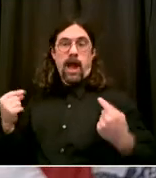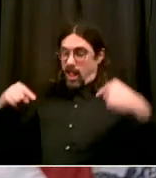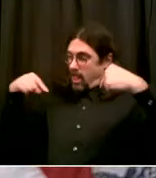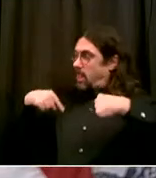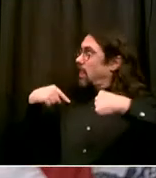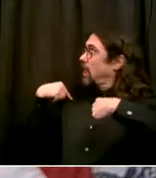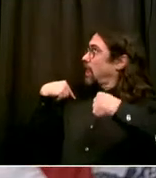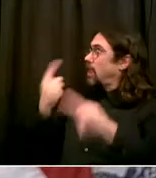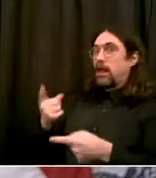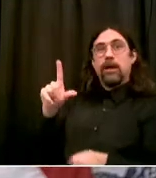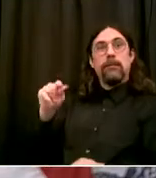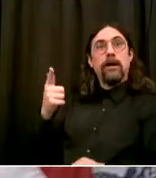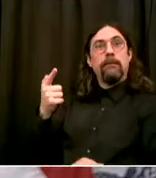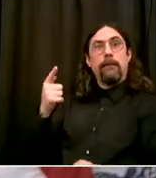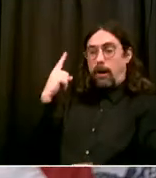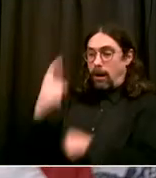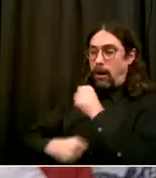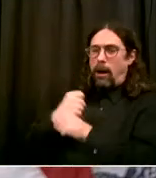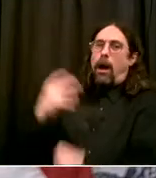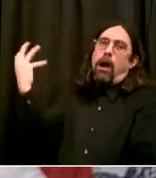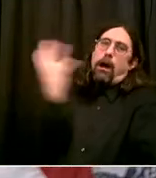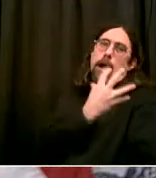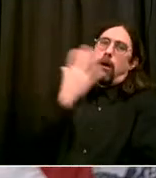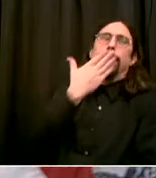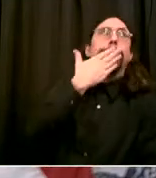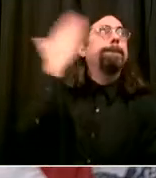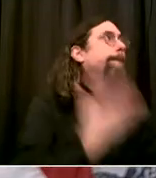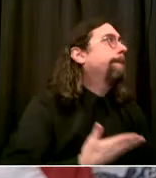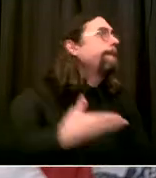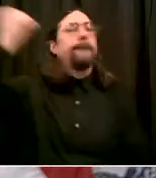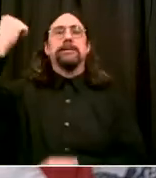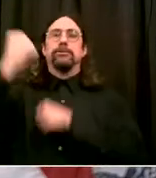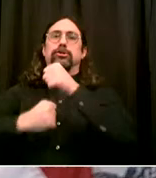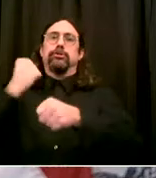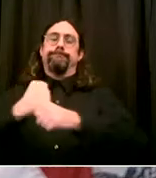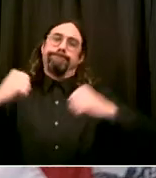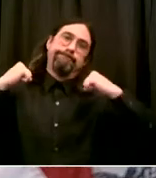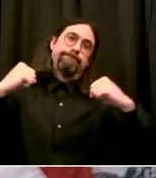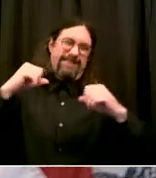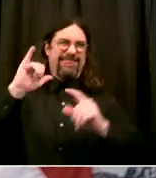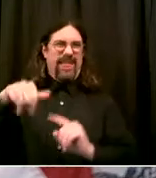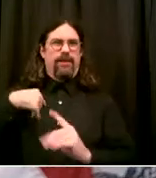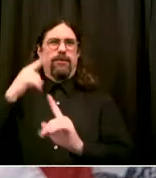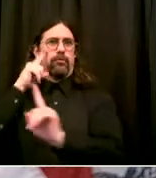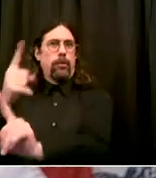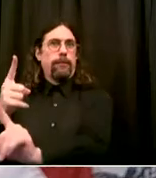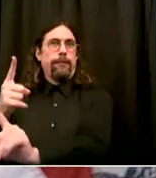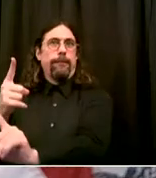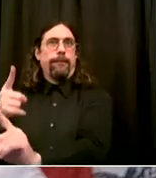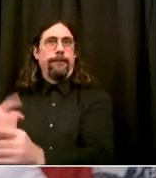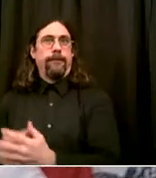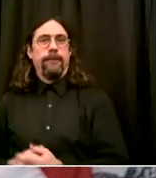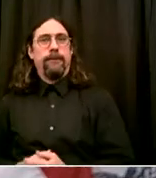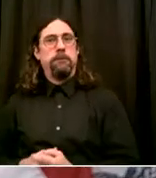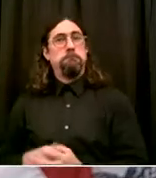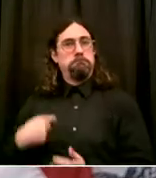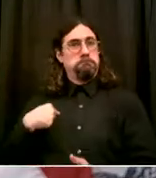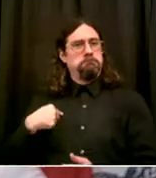we can do that. Look, a million is a big goal. I want to be clear about this. Saying out loud, this was not something we did